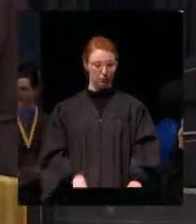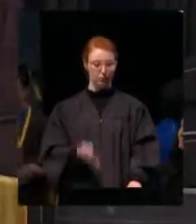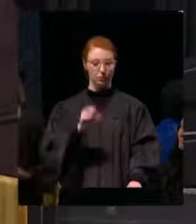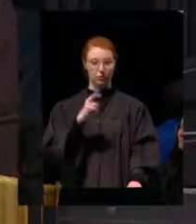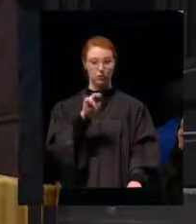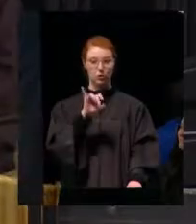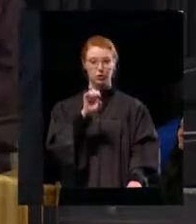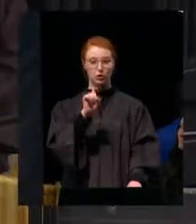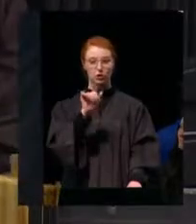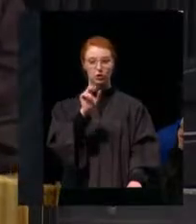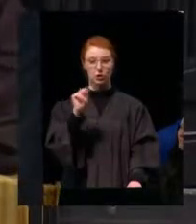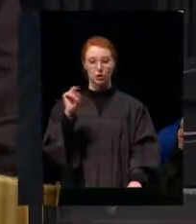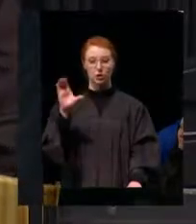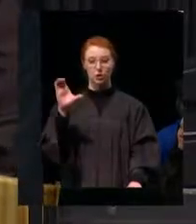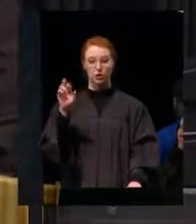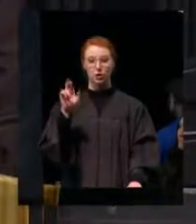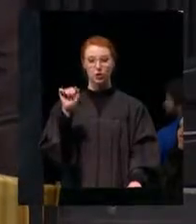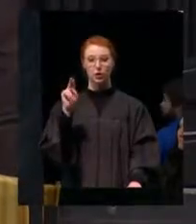Christian Crandall.